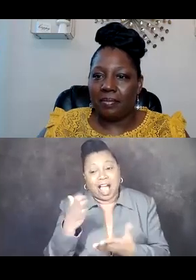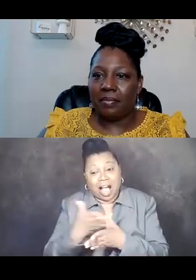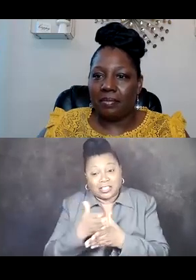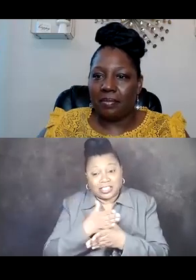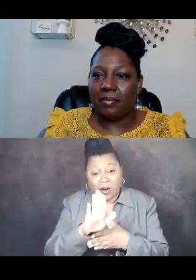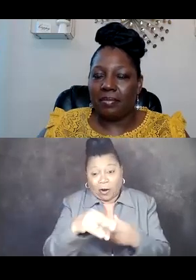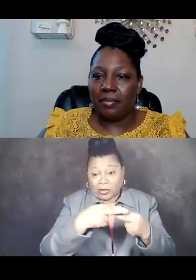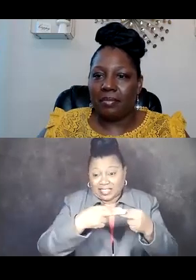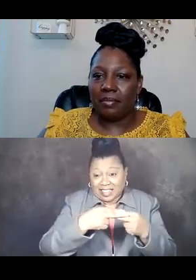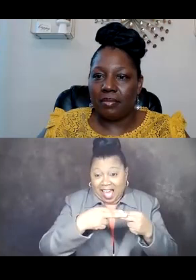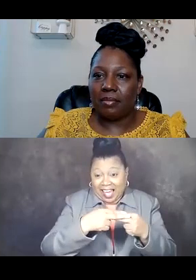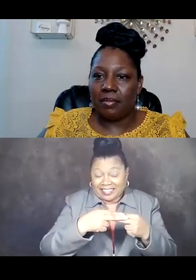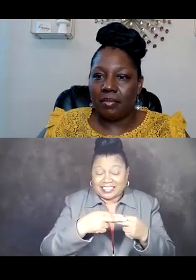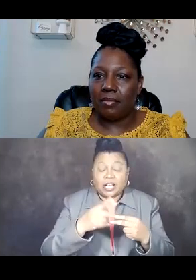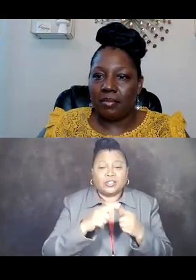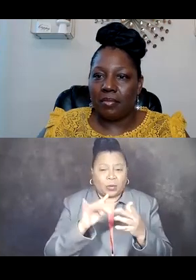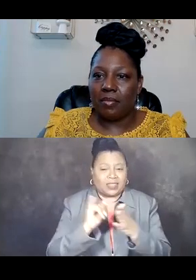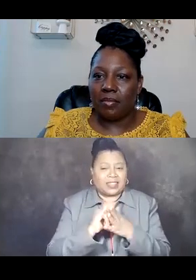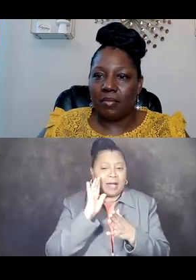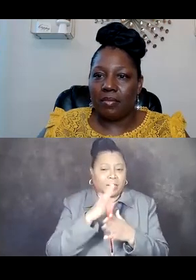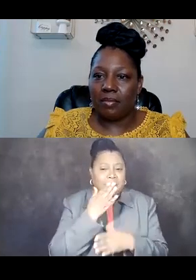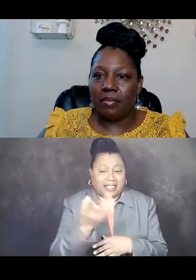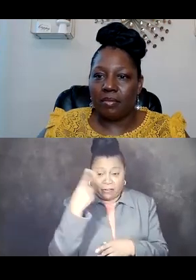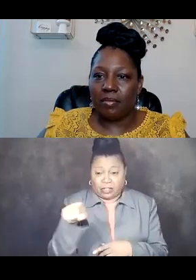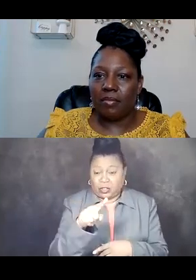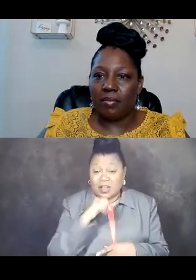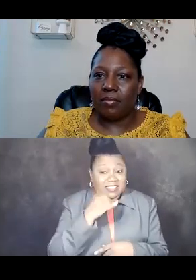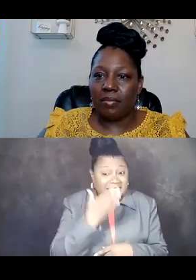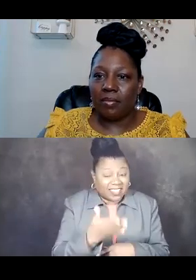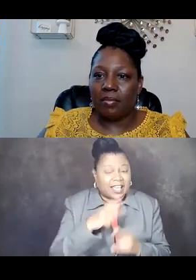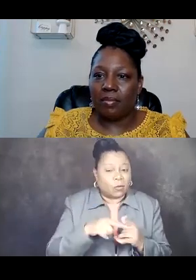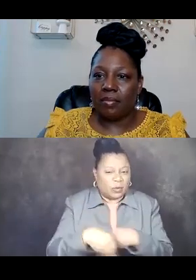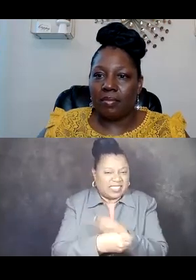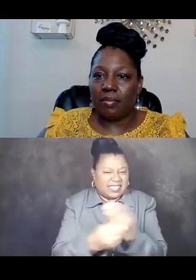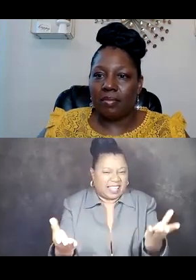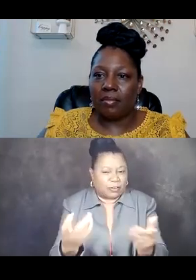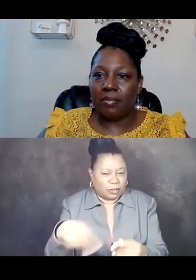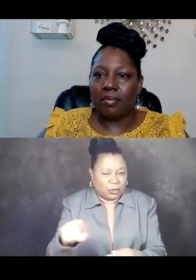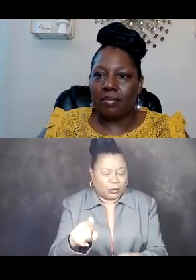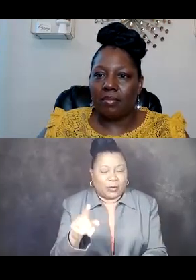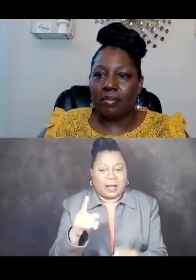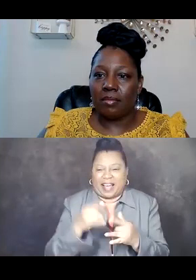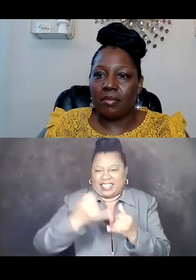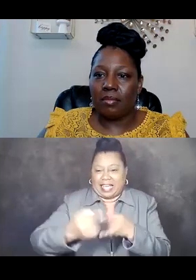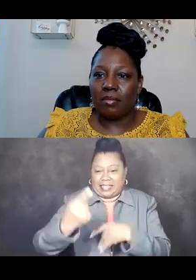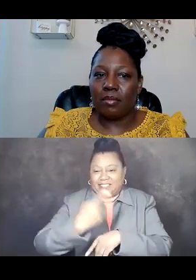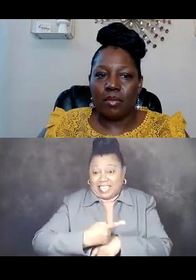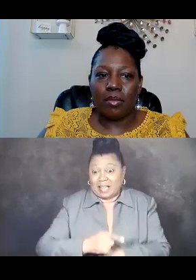her slides. So that will be there for you. If it's not there, we will get it there for you by the end of the day.